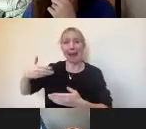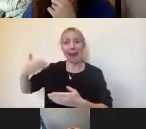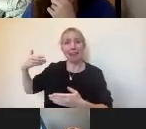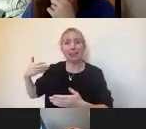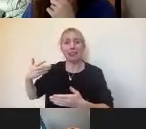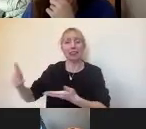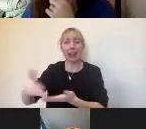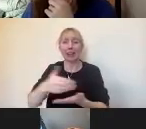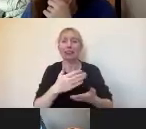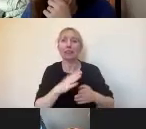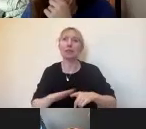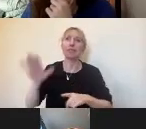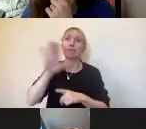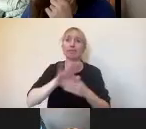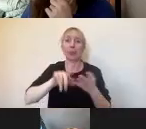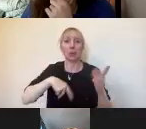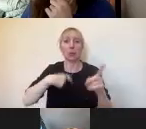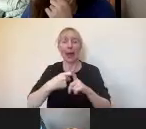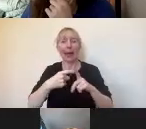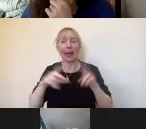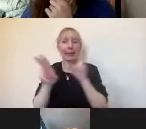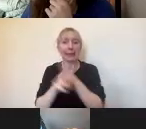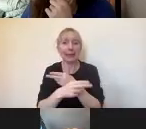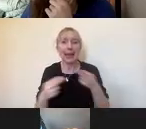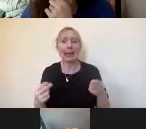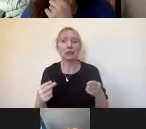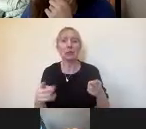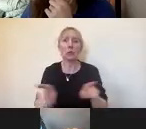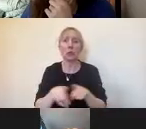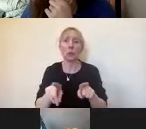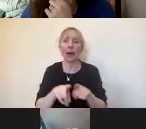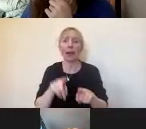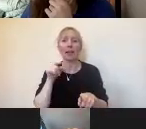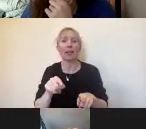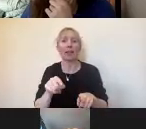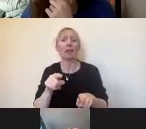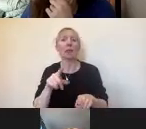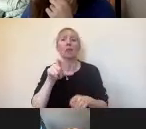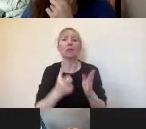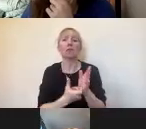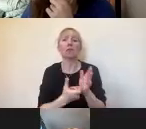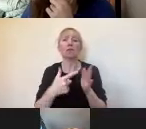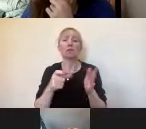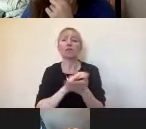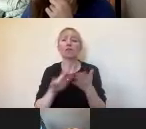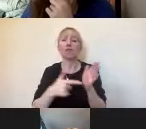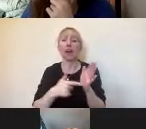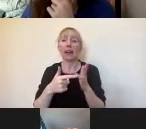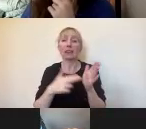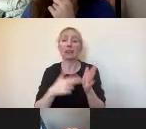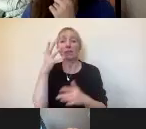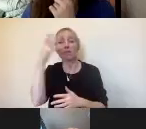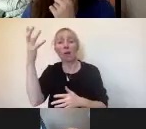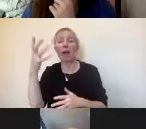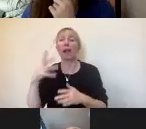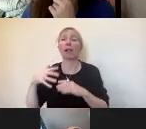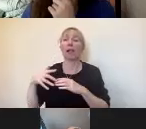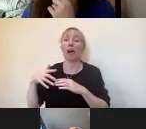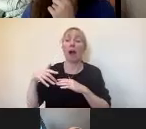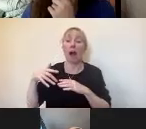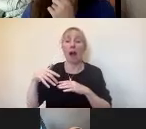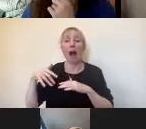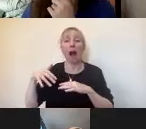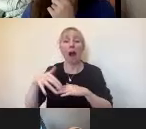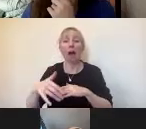as well as internationally. This talk will explore the Crichton Royal Hospital archives. Anne Rinaldi, who's here, who will be